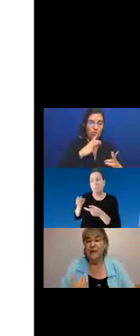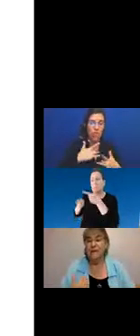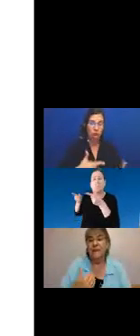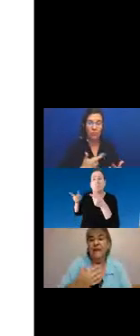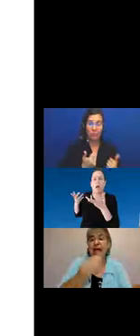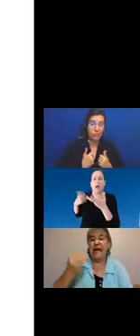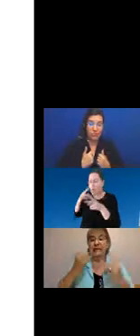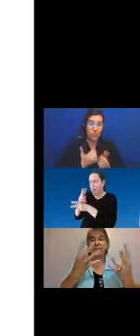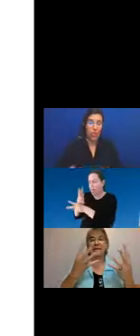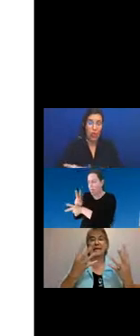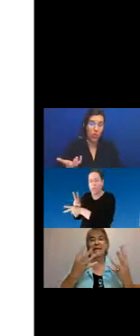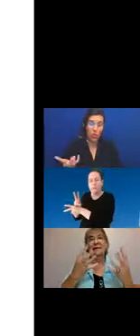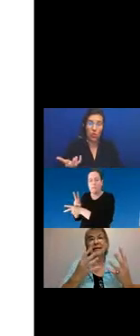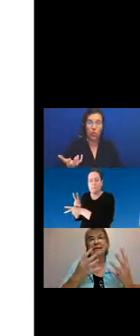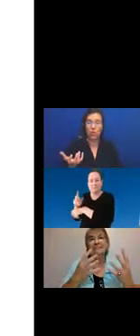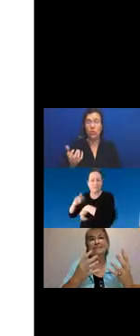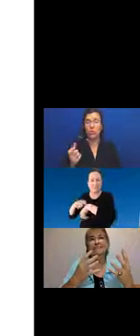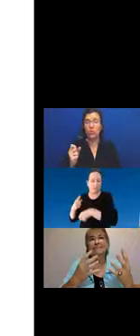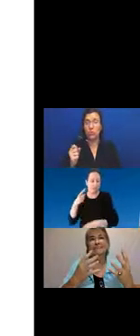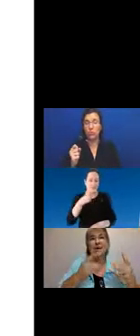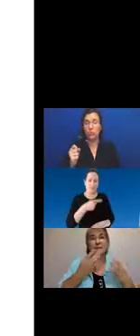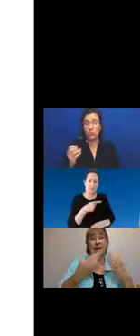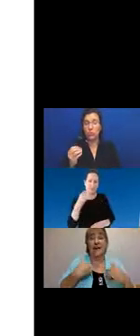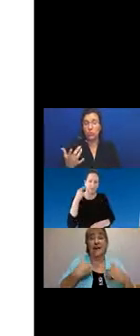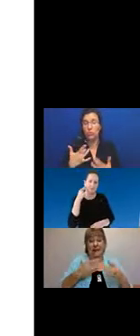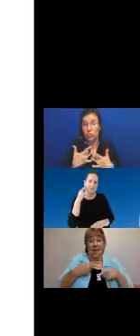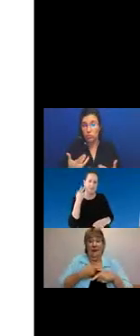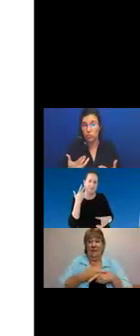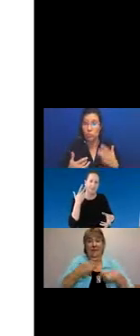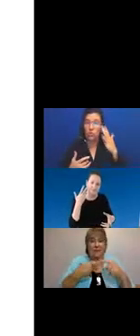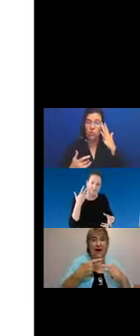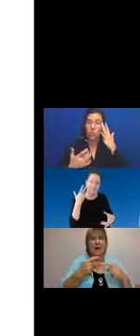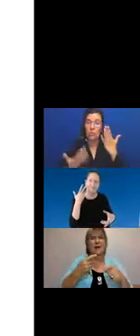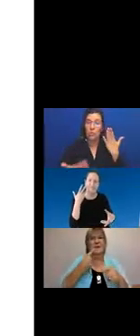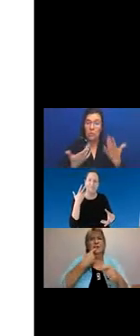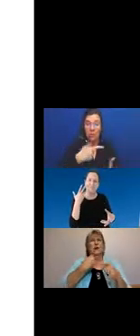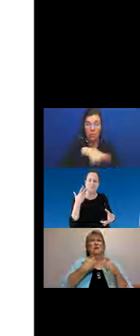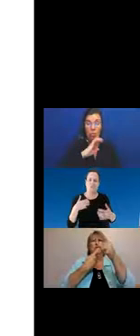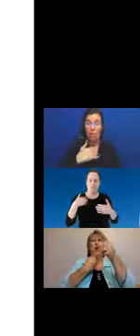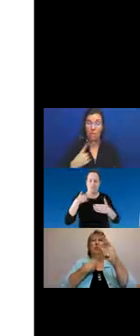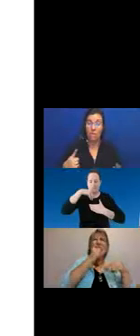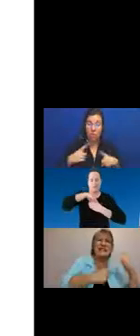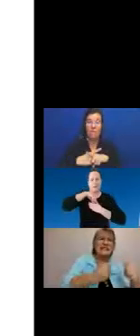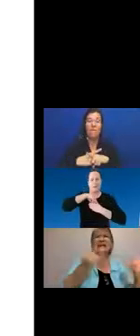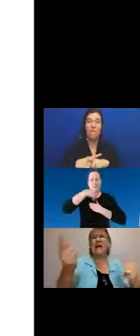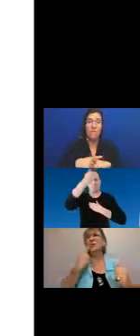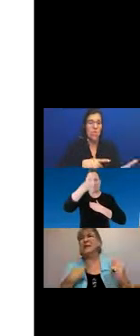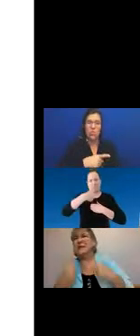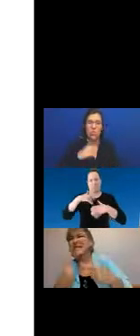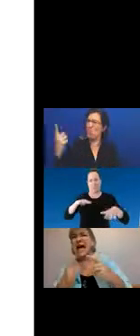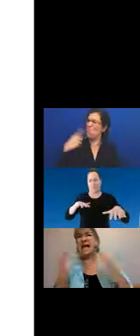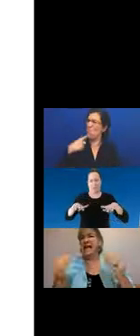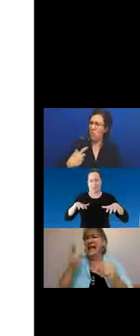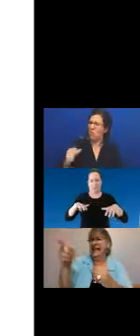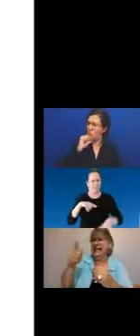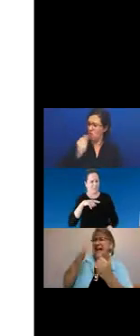tired, and many maybe have some conflicts about, you told me not to sign, now you're telling me